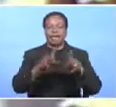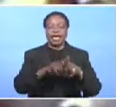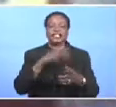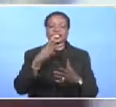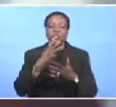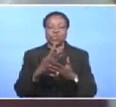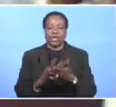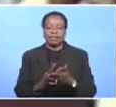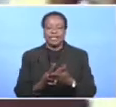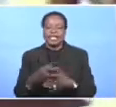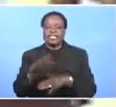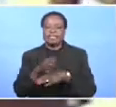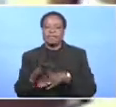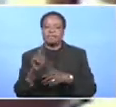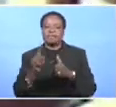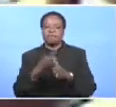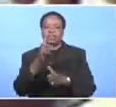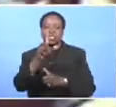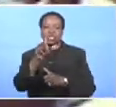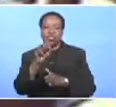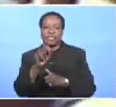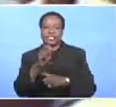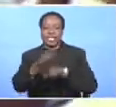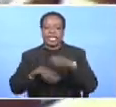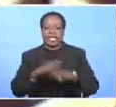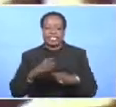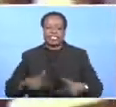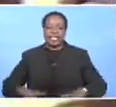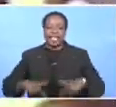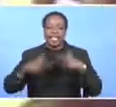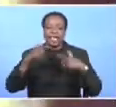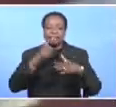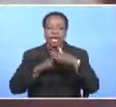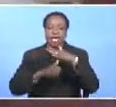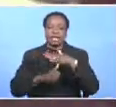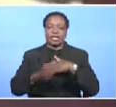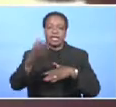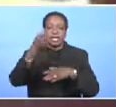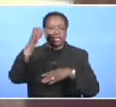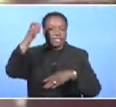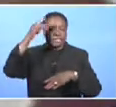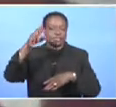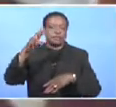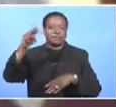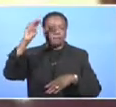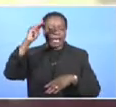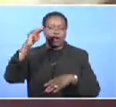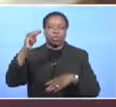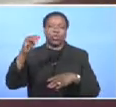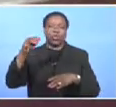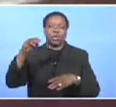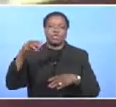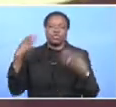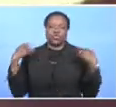20 years of life under Sir Milo's wings, he'll also always be remembered as Granddad.